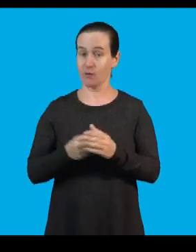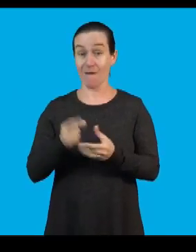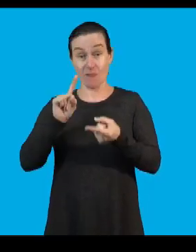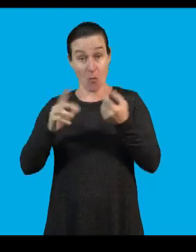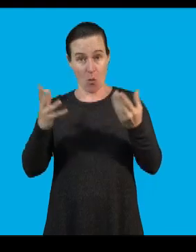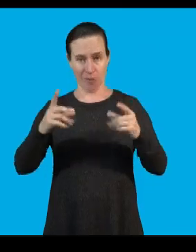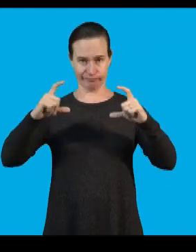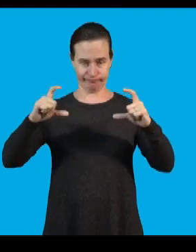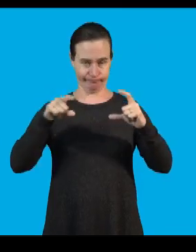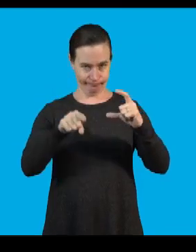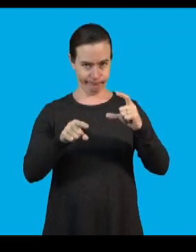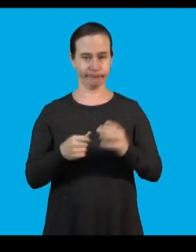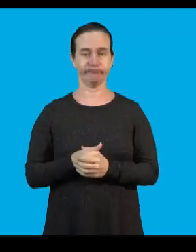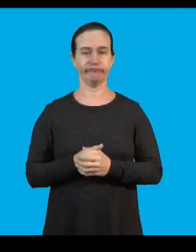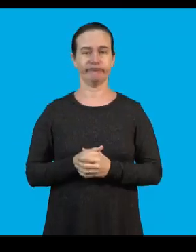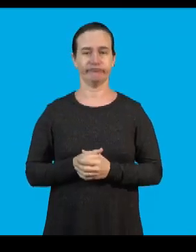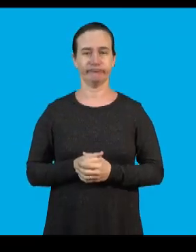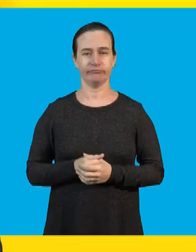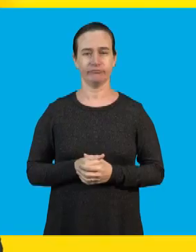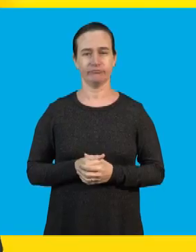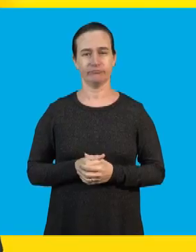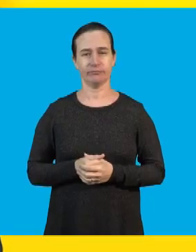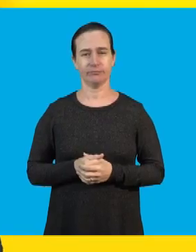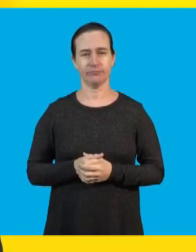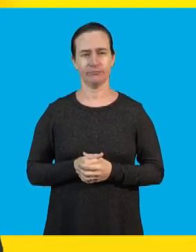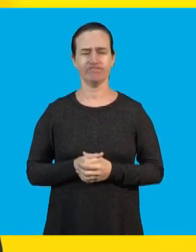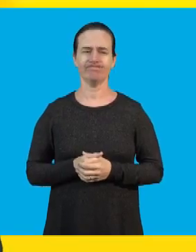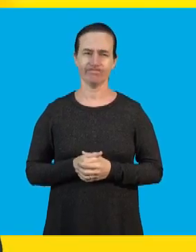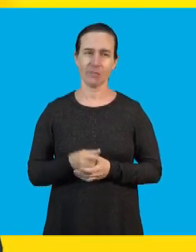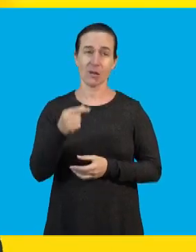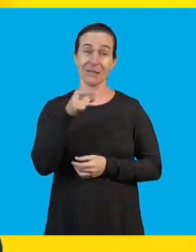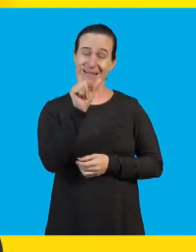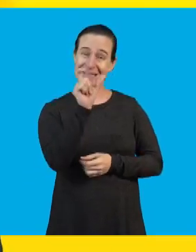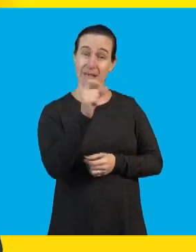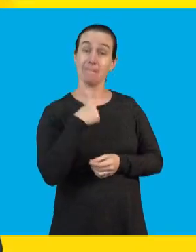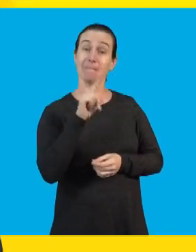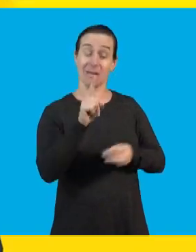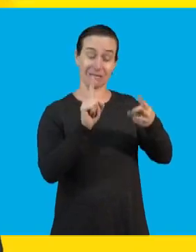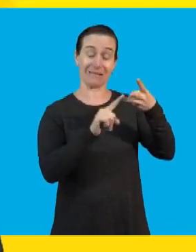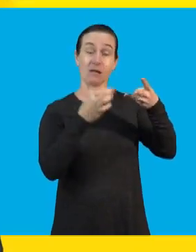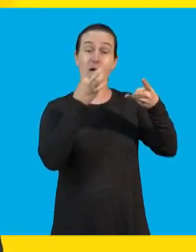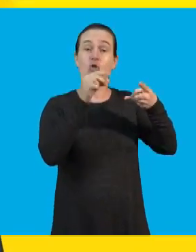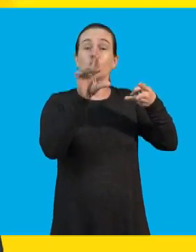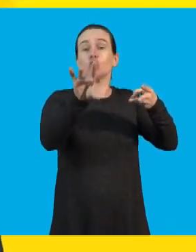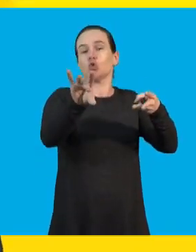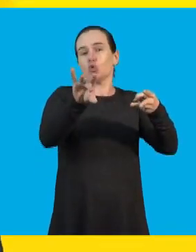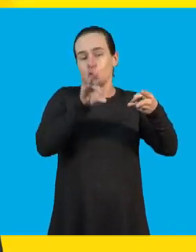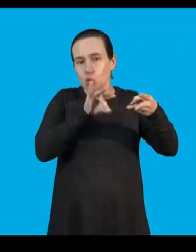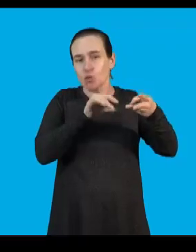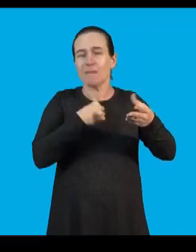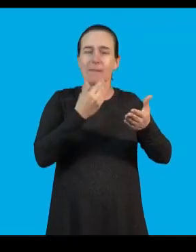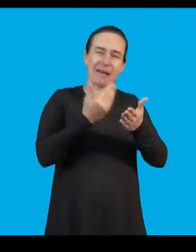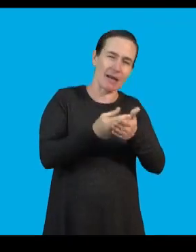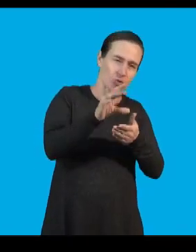be completed by you, all right, with something that you're referencing from the text. Okay, so let's see. We have